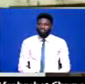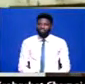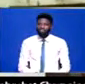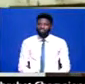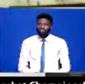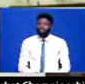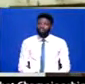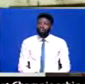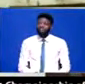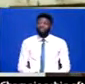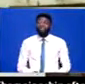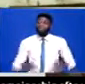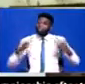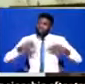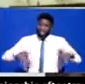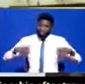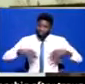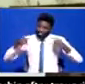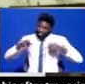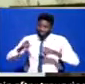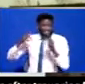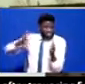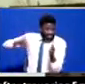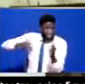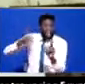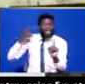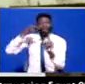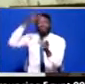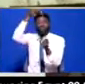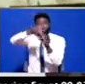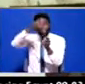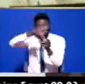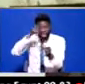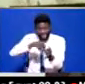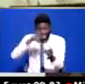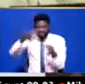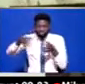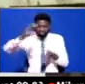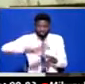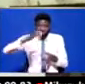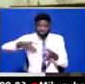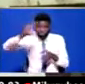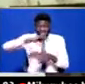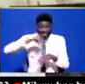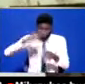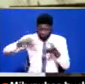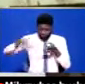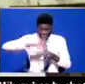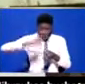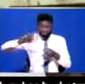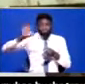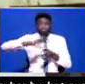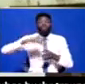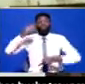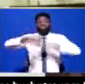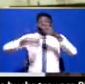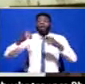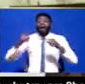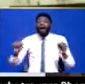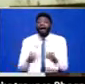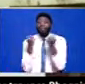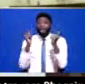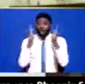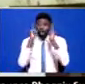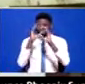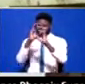Wananchi wakakimbilia kuenda kutoa mafuta. Wakati wanaendelea kutoa mafuta, lori lilipuka.